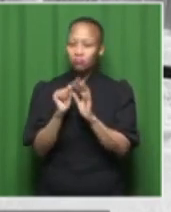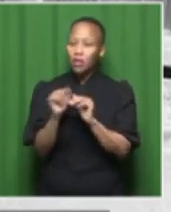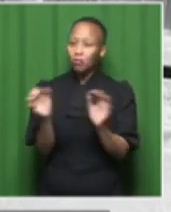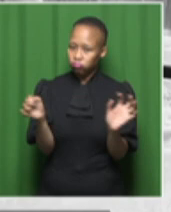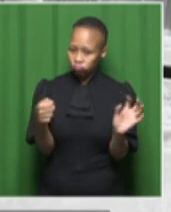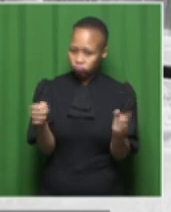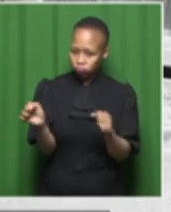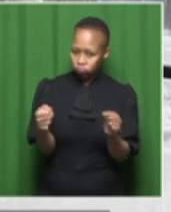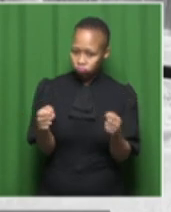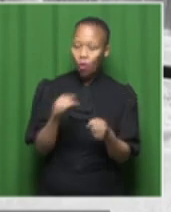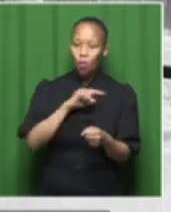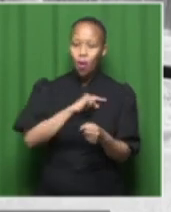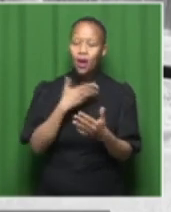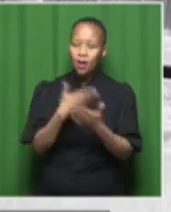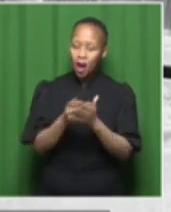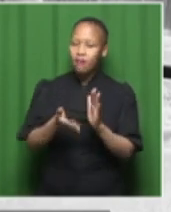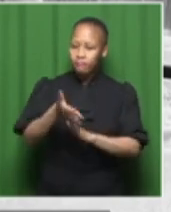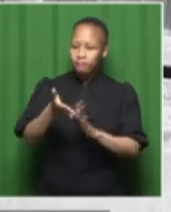these entities properly.